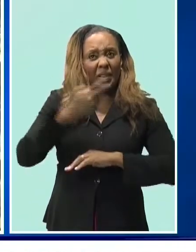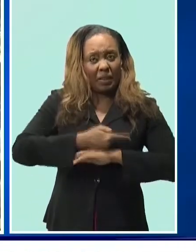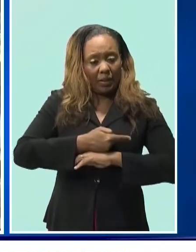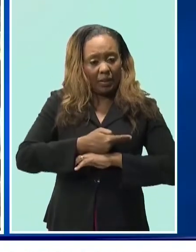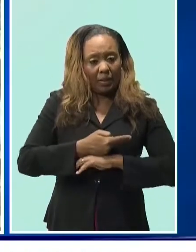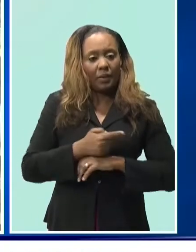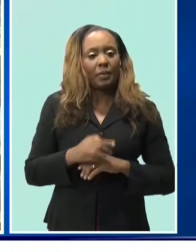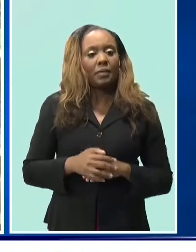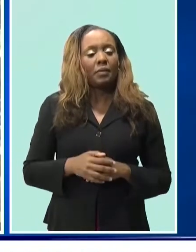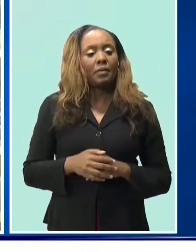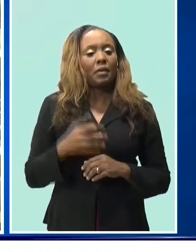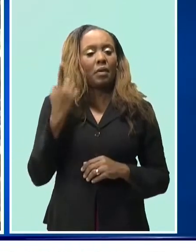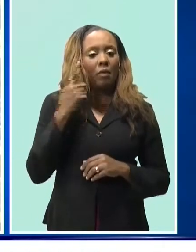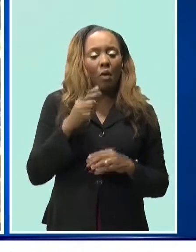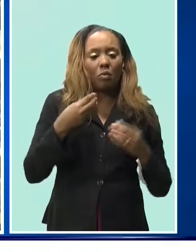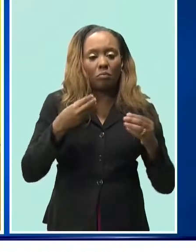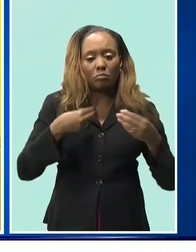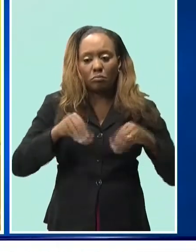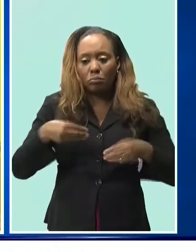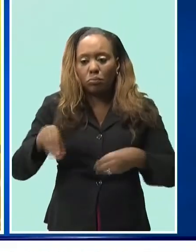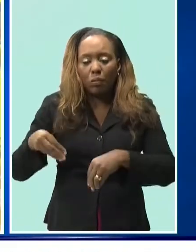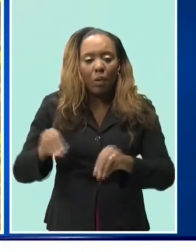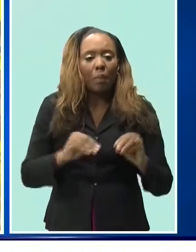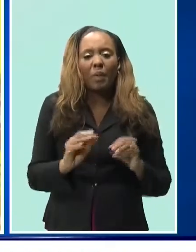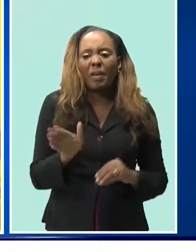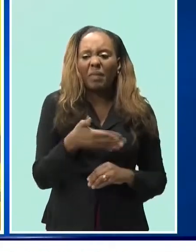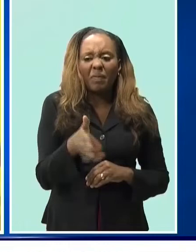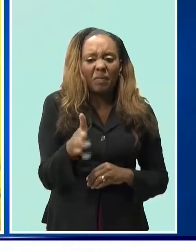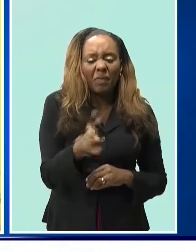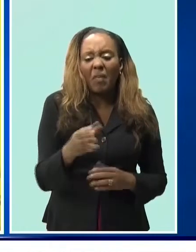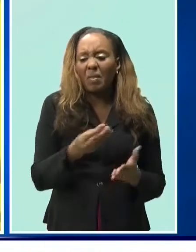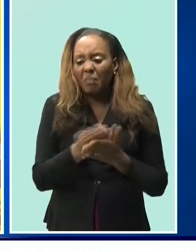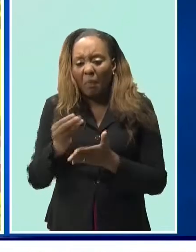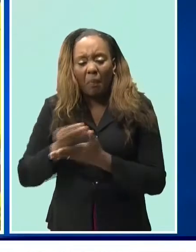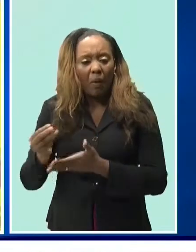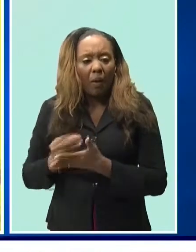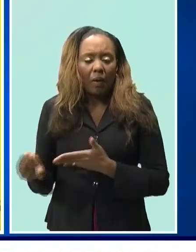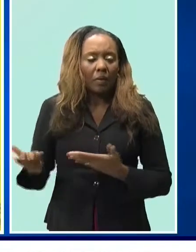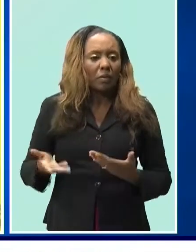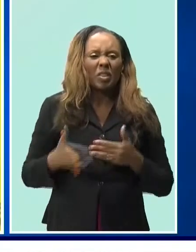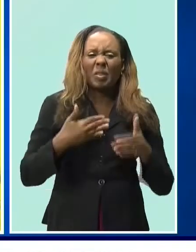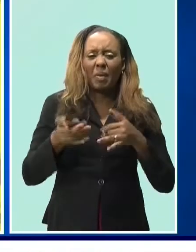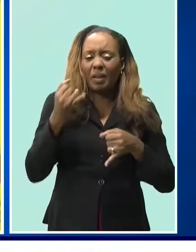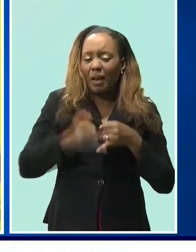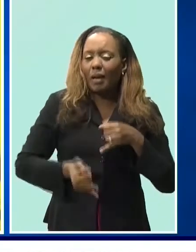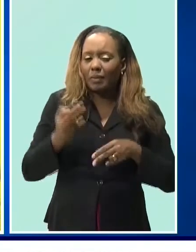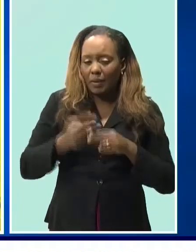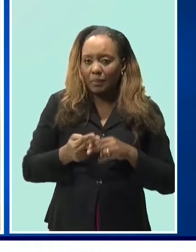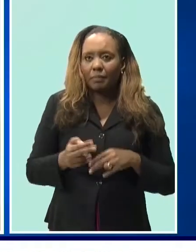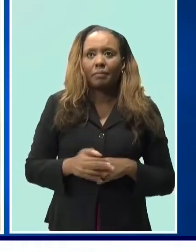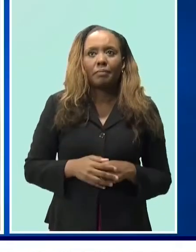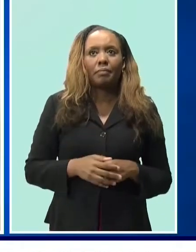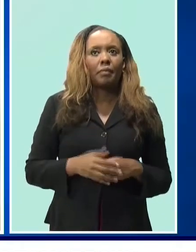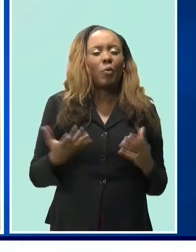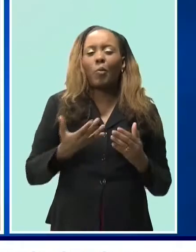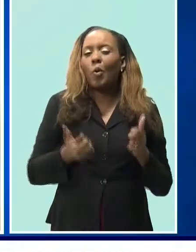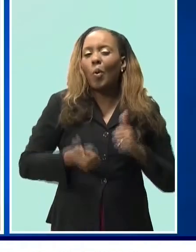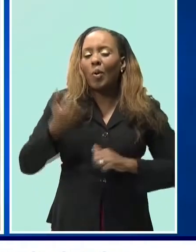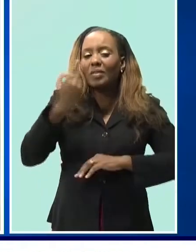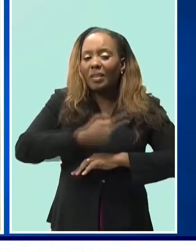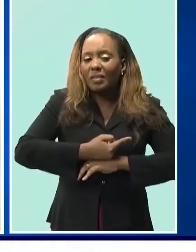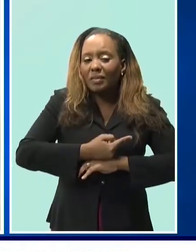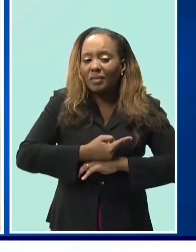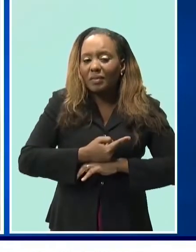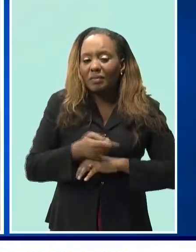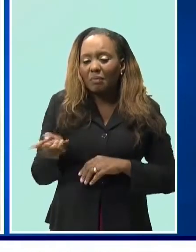at supermarkets, hardware stores and fish markets, irrespective of their surnames. The days set aside for these